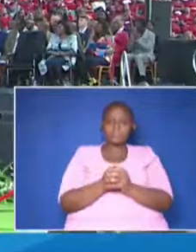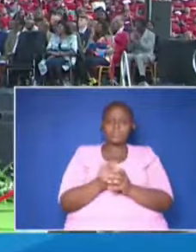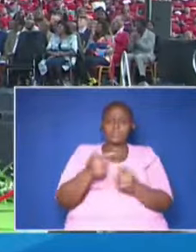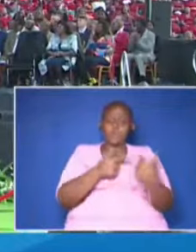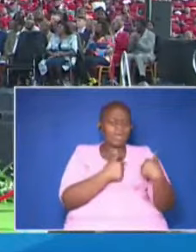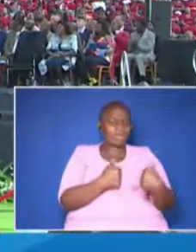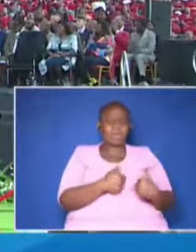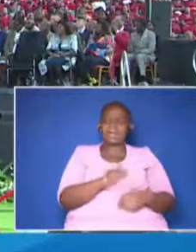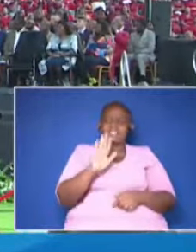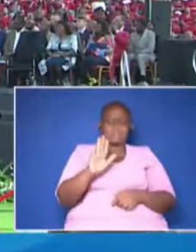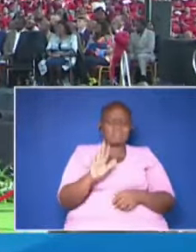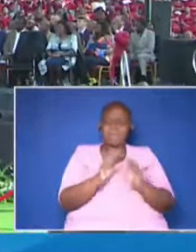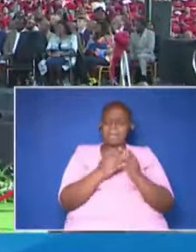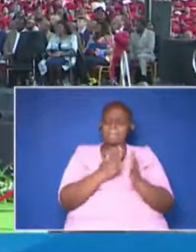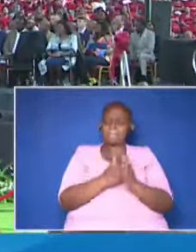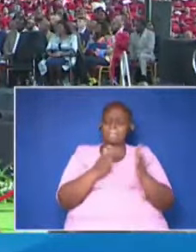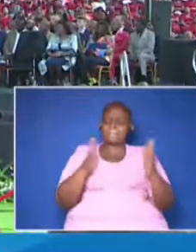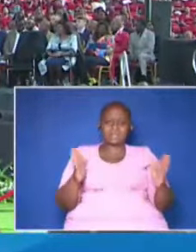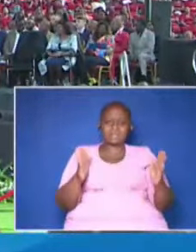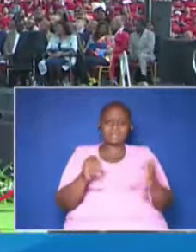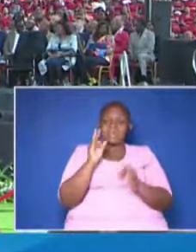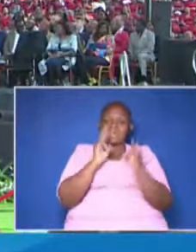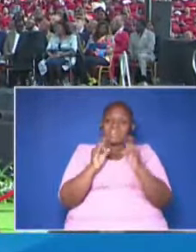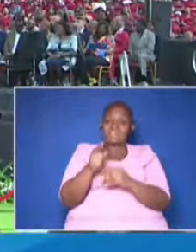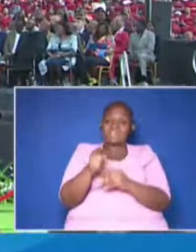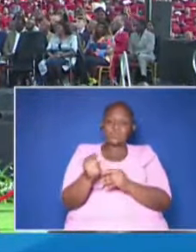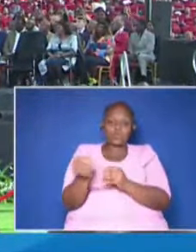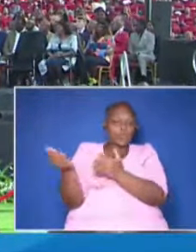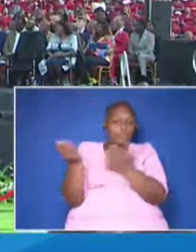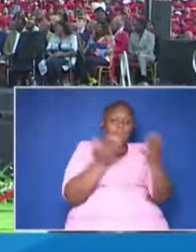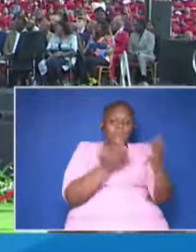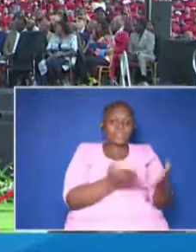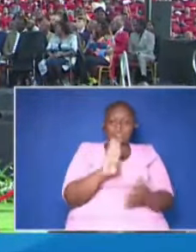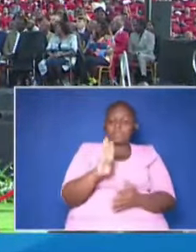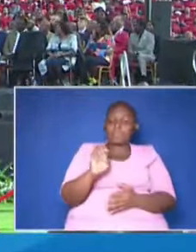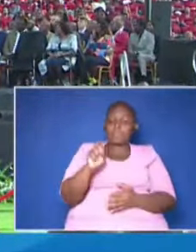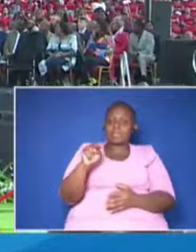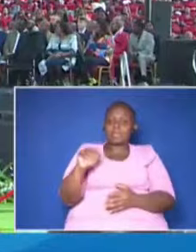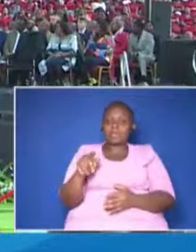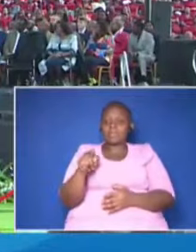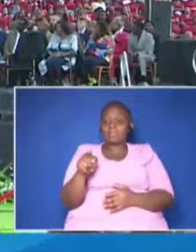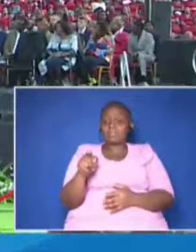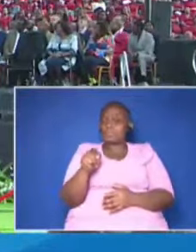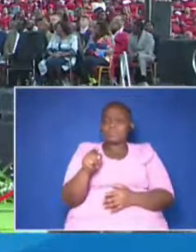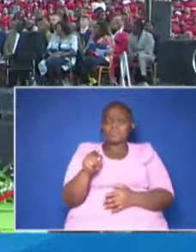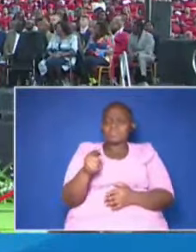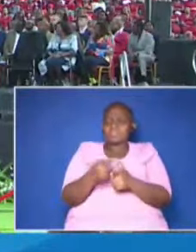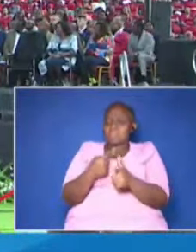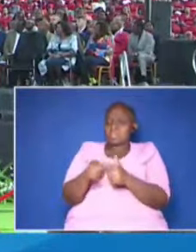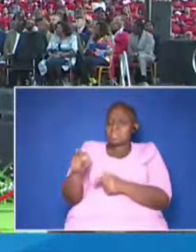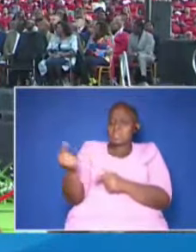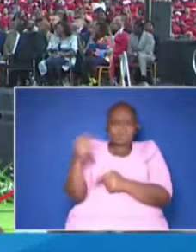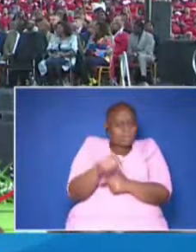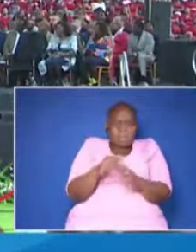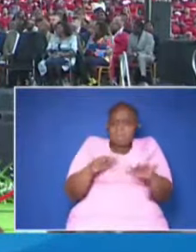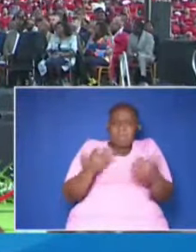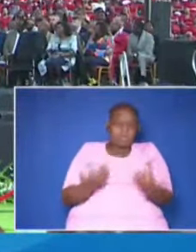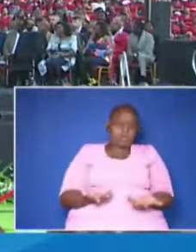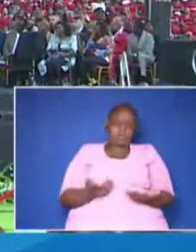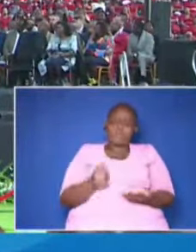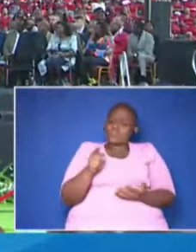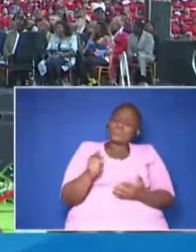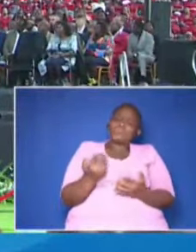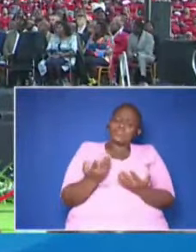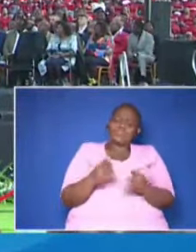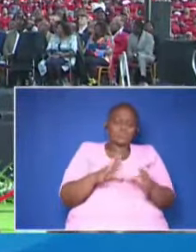you if you had not brought to us Ben Ben could not be sitting here you are